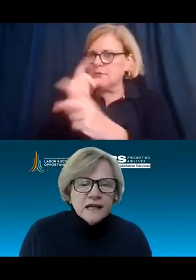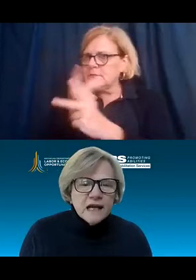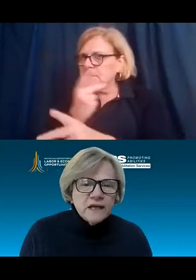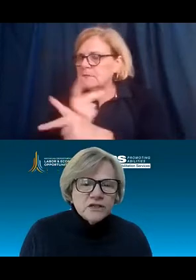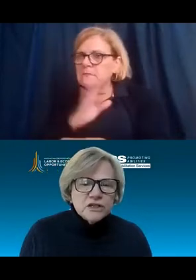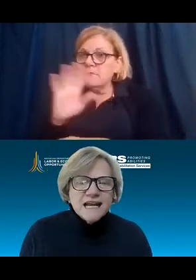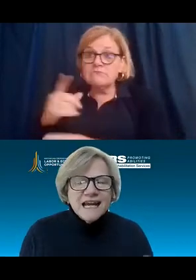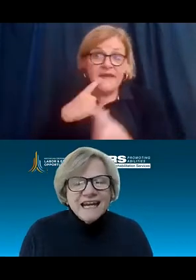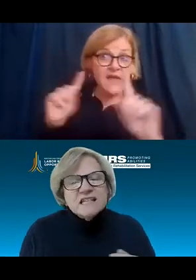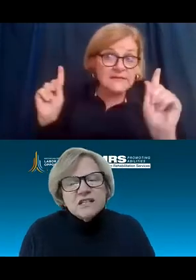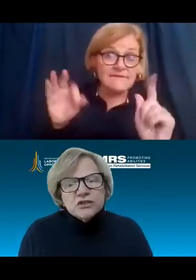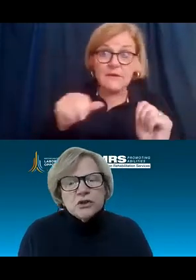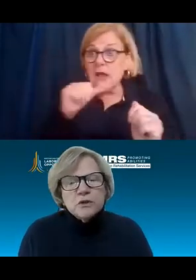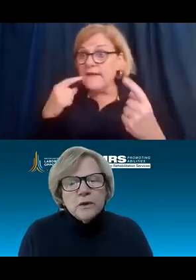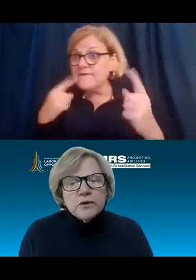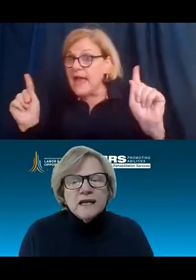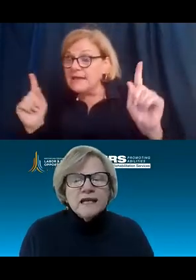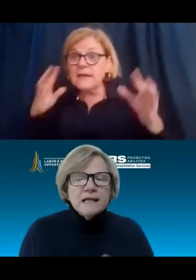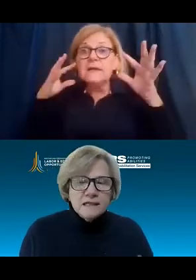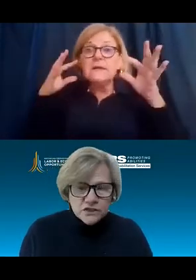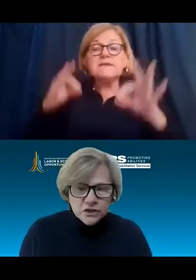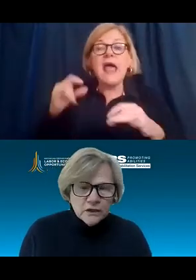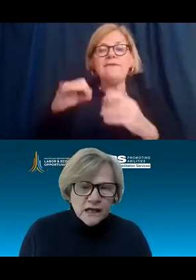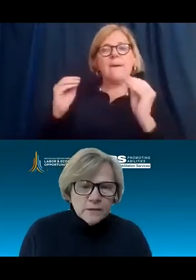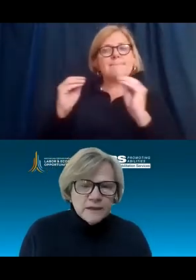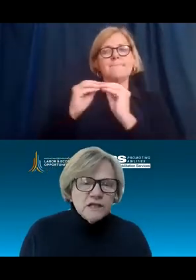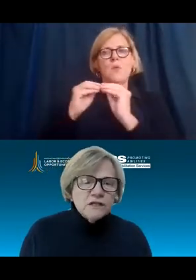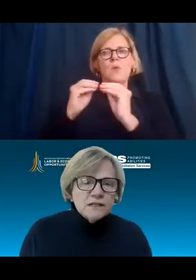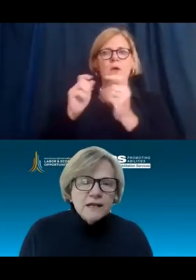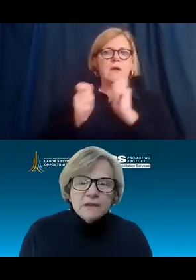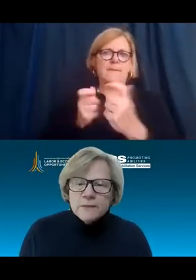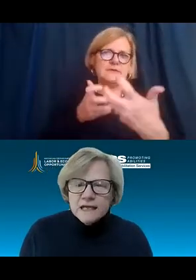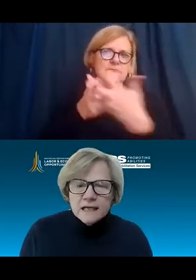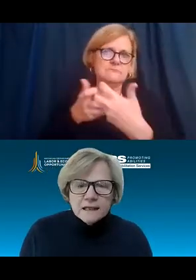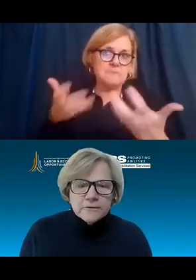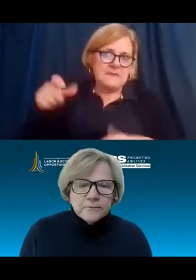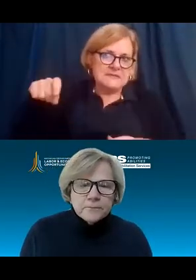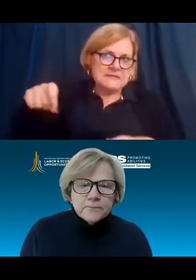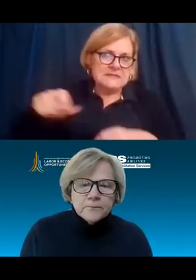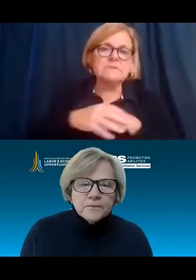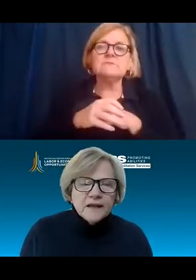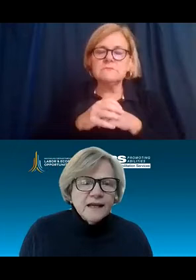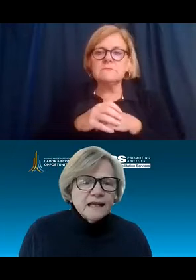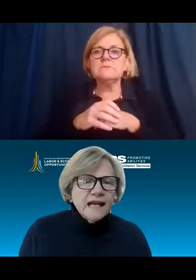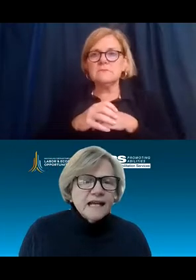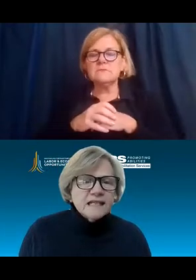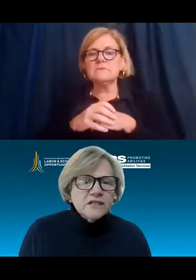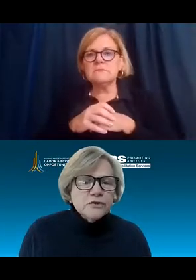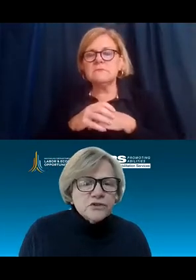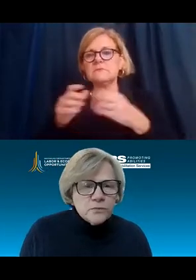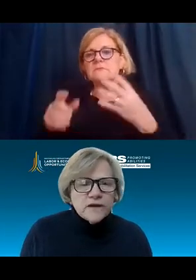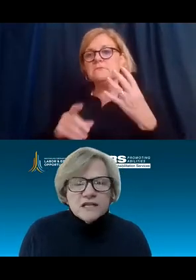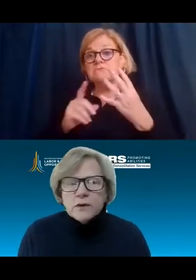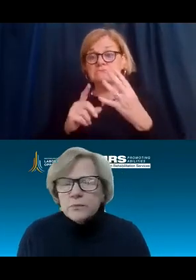of the accommodations and to determine whether any additional accommodations may be needed. And lastly,